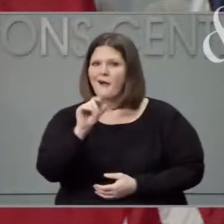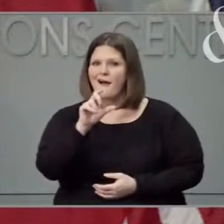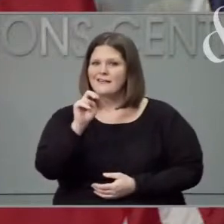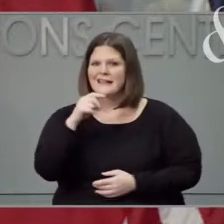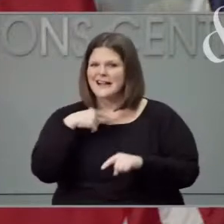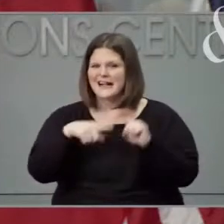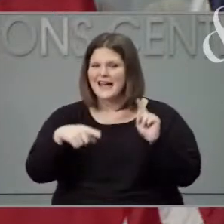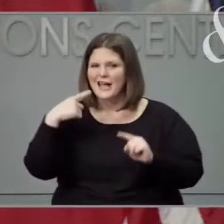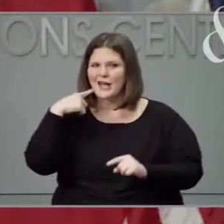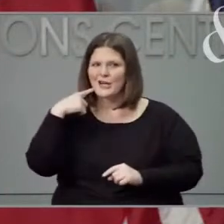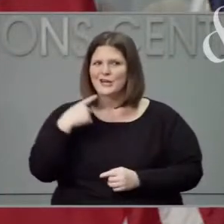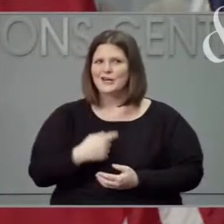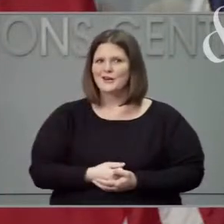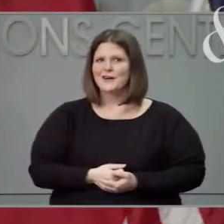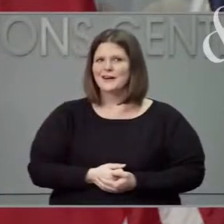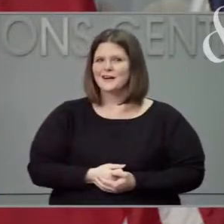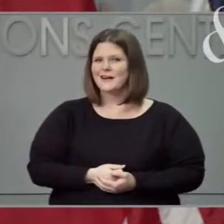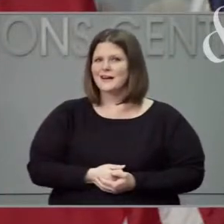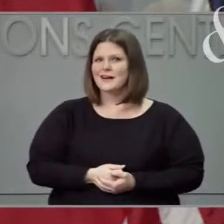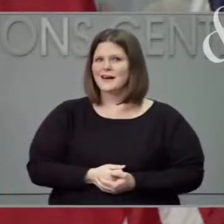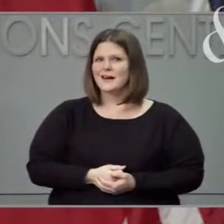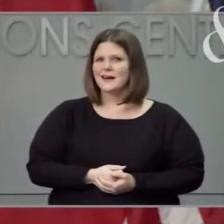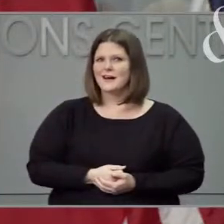Colleen, I'm not able to hear you.